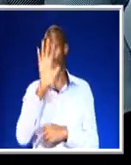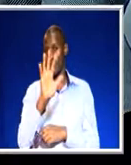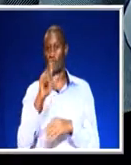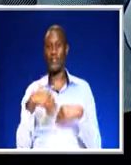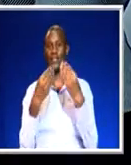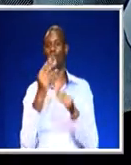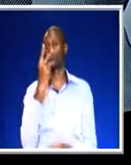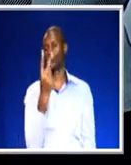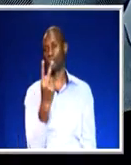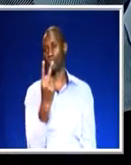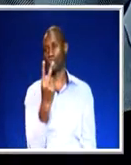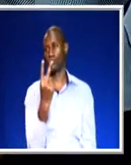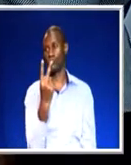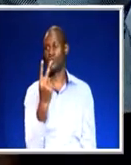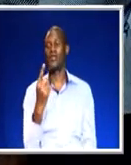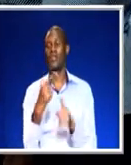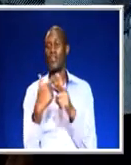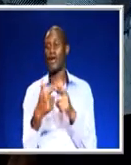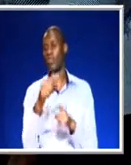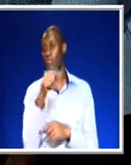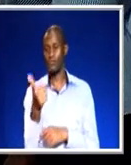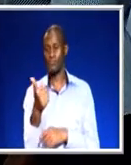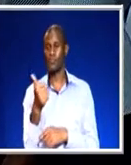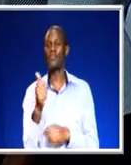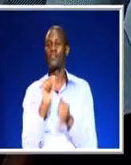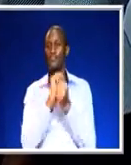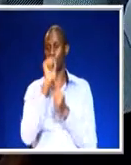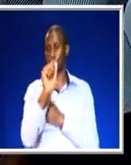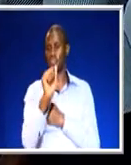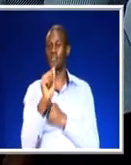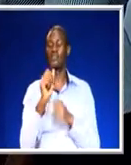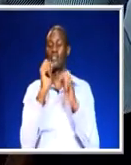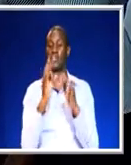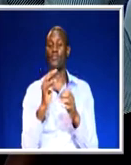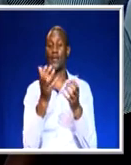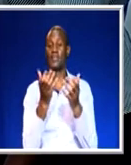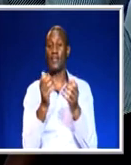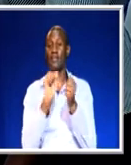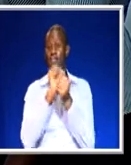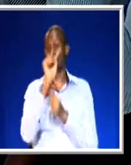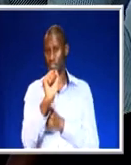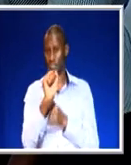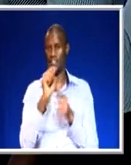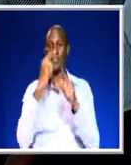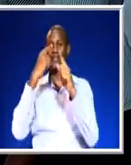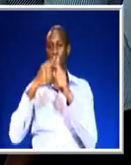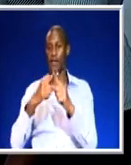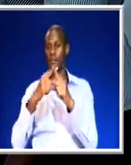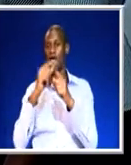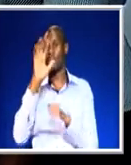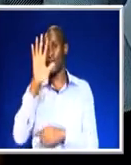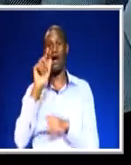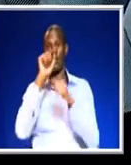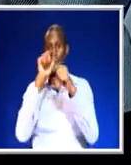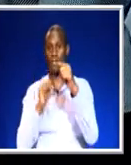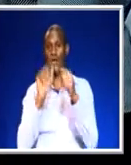2. The other multiple of 5 was 15. So if I take 15 and I divide it by 5, I will